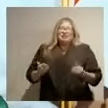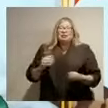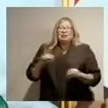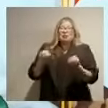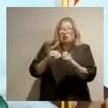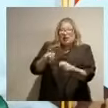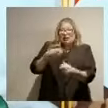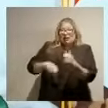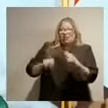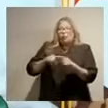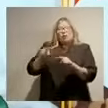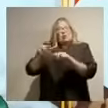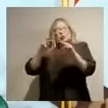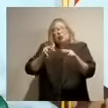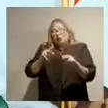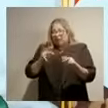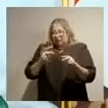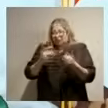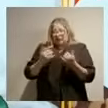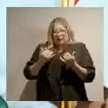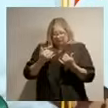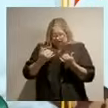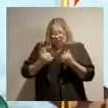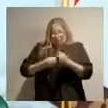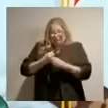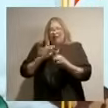the 2-year to assign